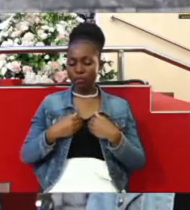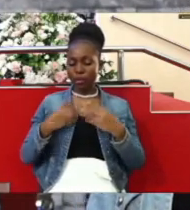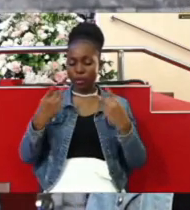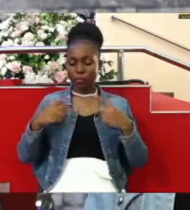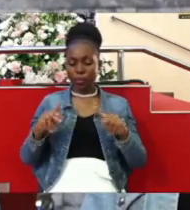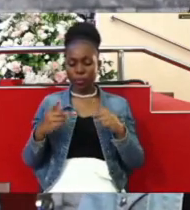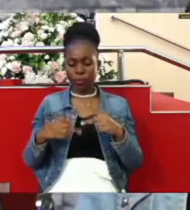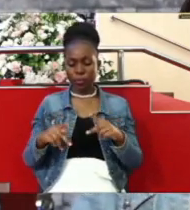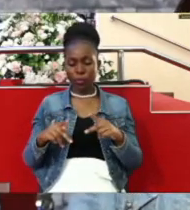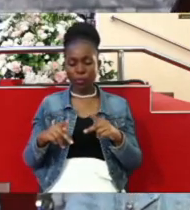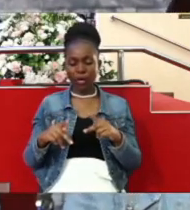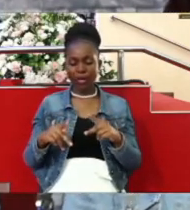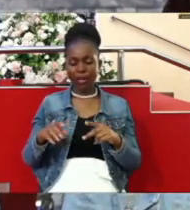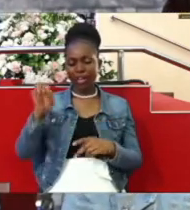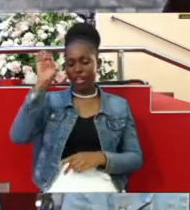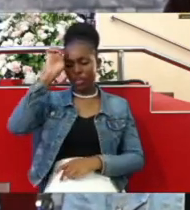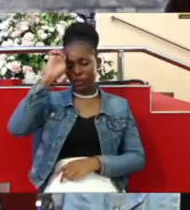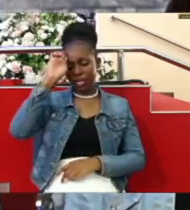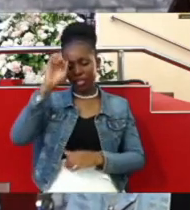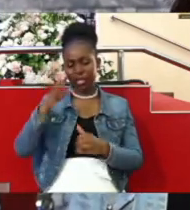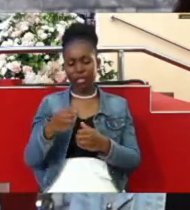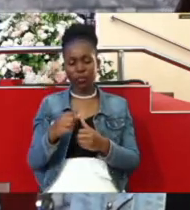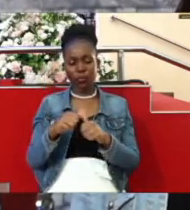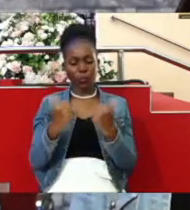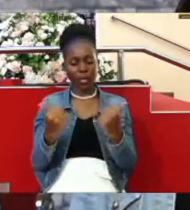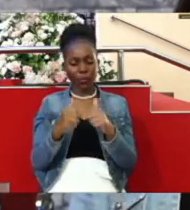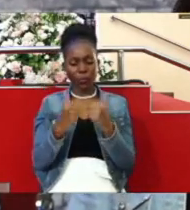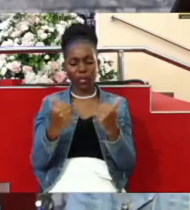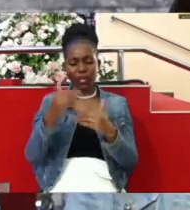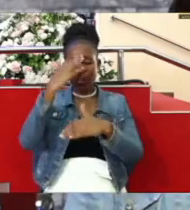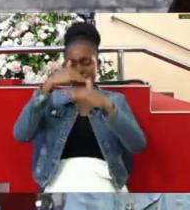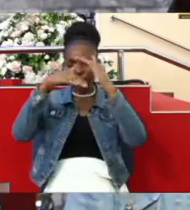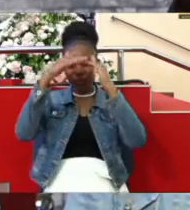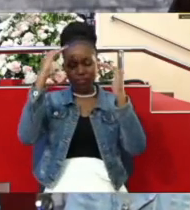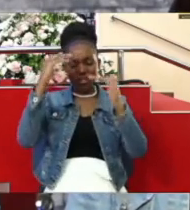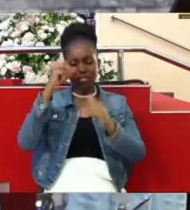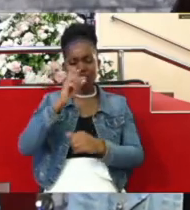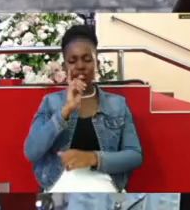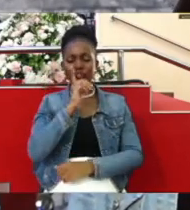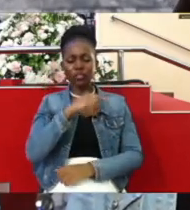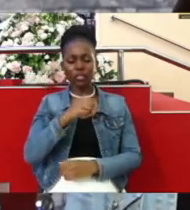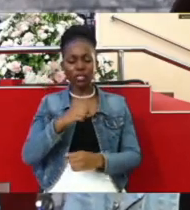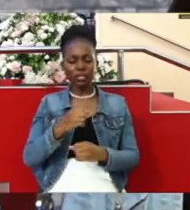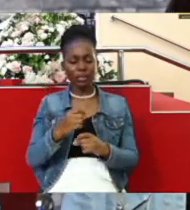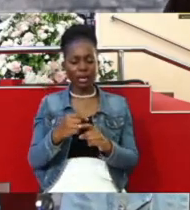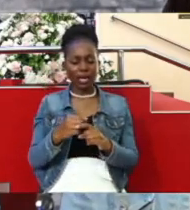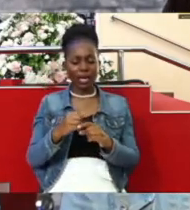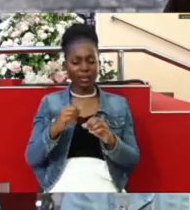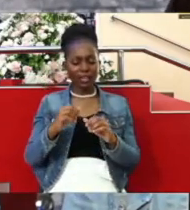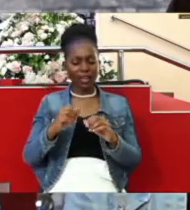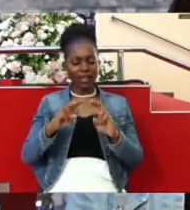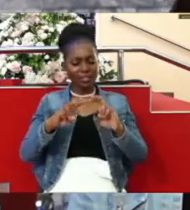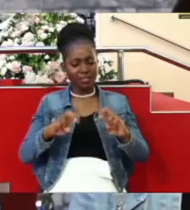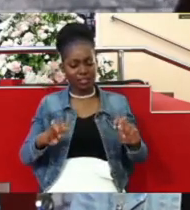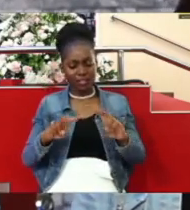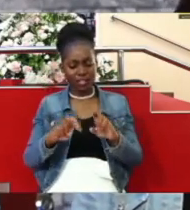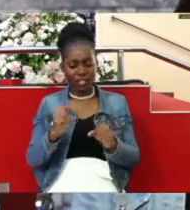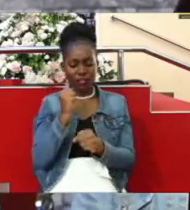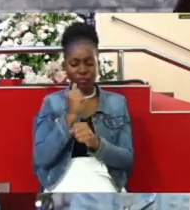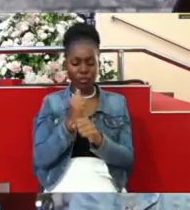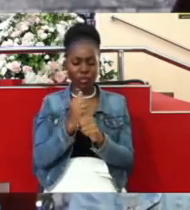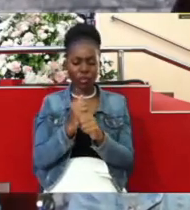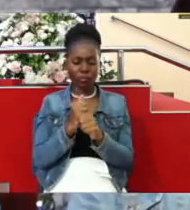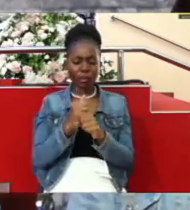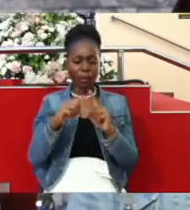educated. Kuna yule mtu ambaye amesoma vizuri. They've been struggling so much to get a good job but nothing doing. Na amesumbuka sana kutafuta